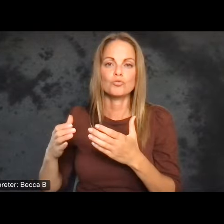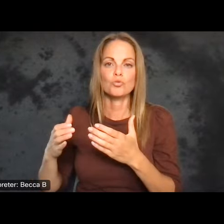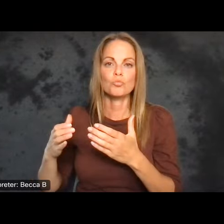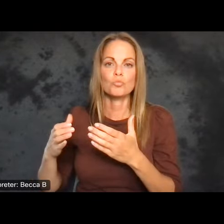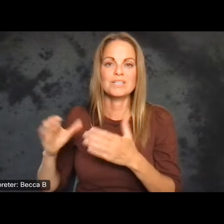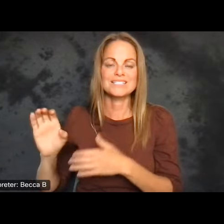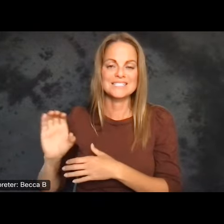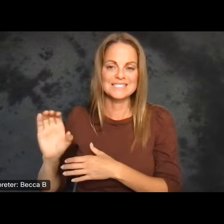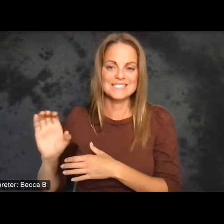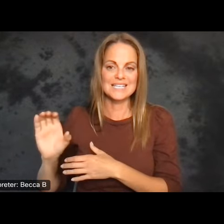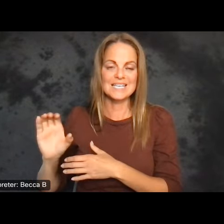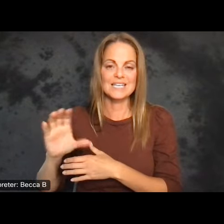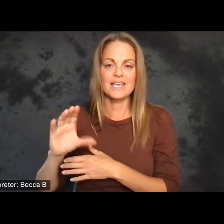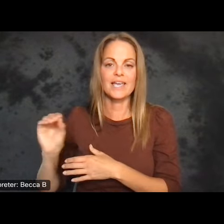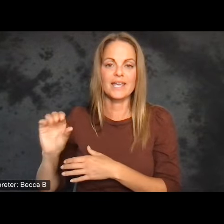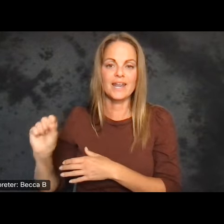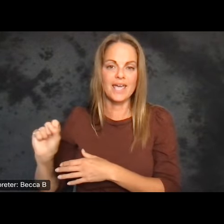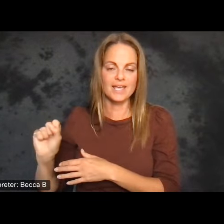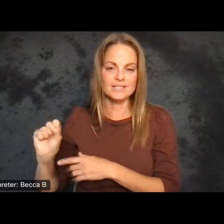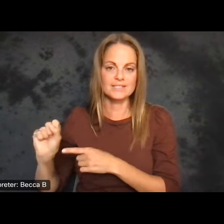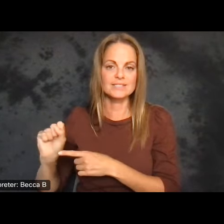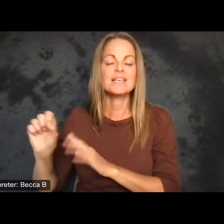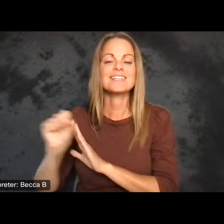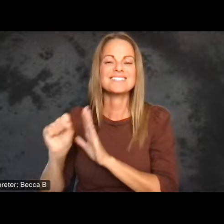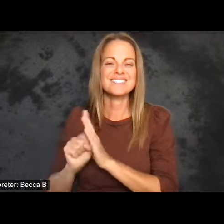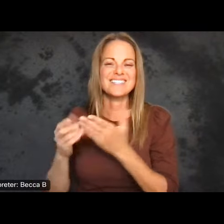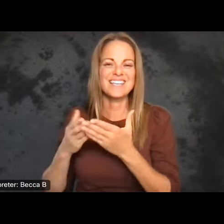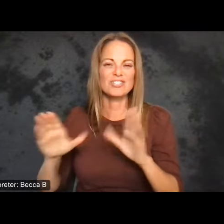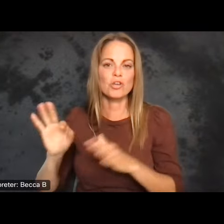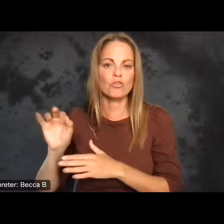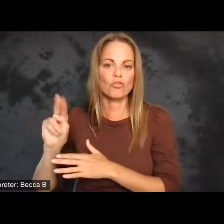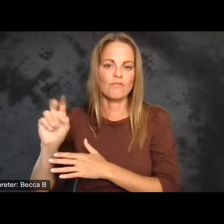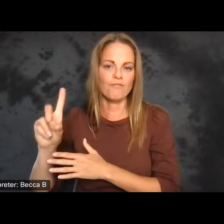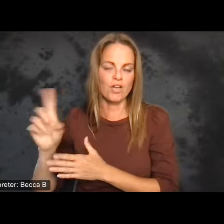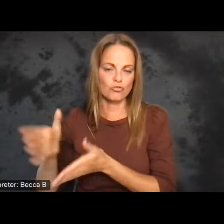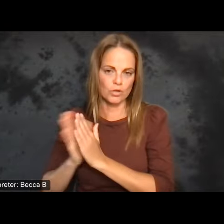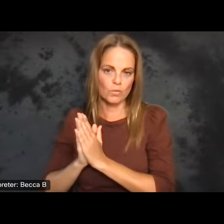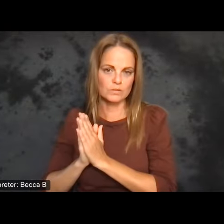C and Troop S would be a state general fund request.